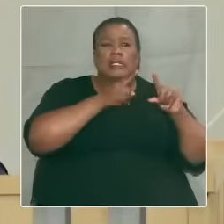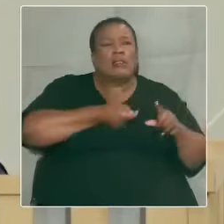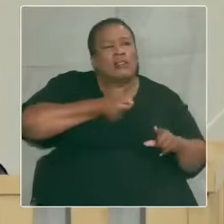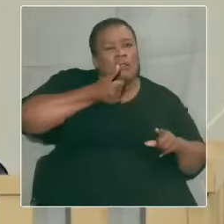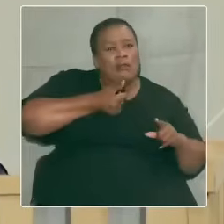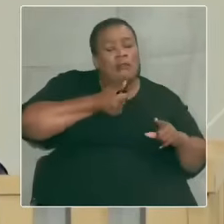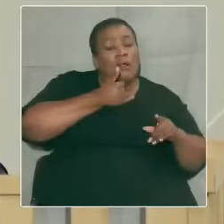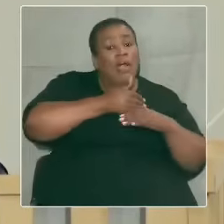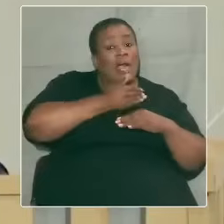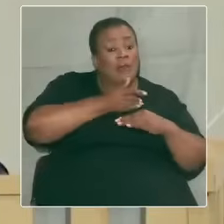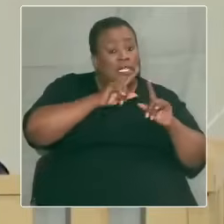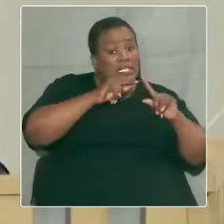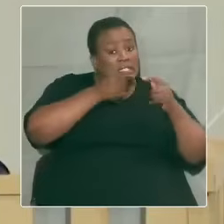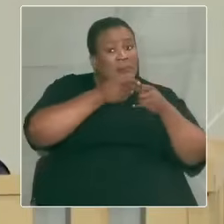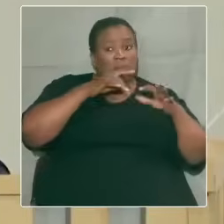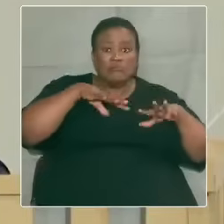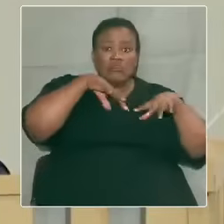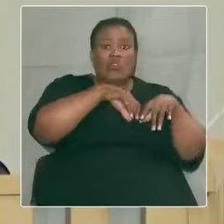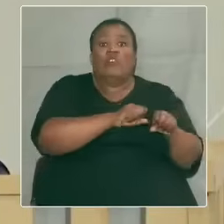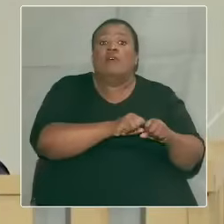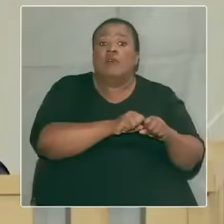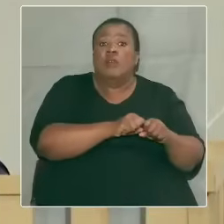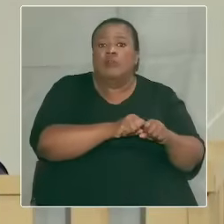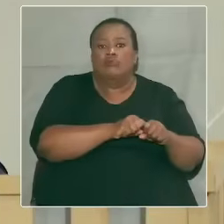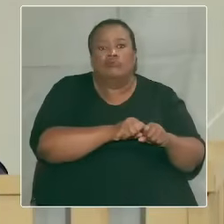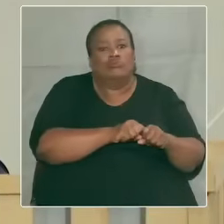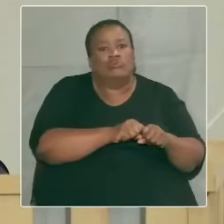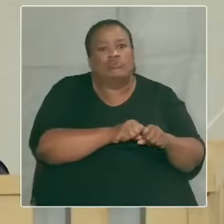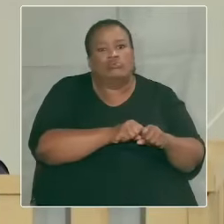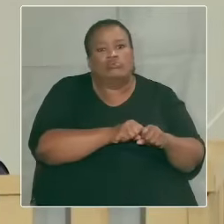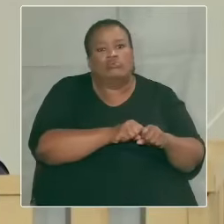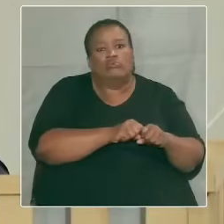But after this team was then put into work,